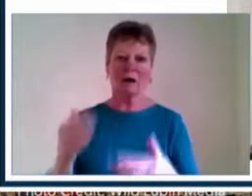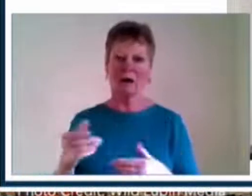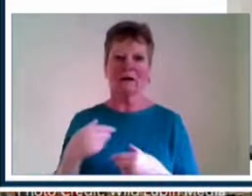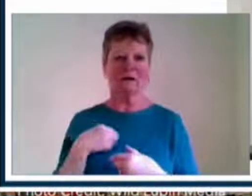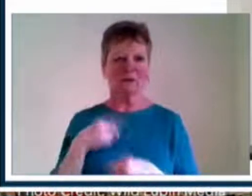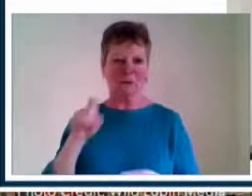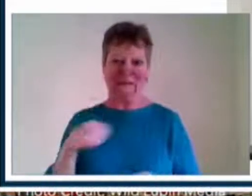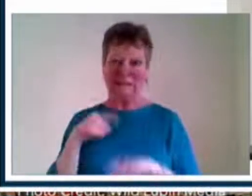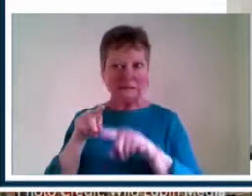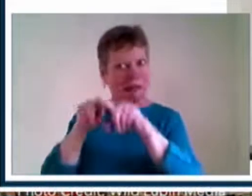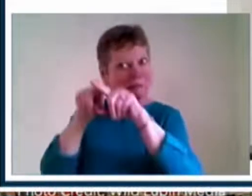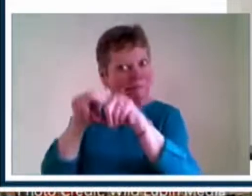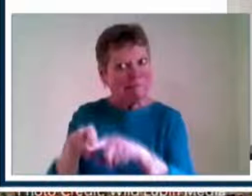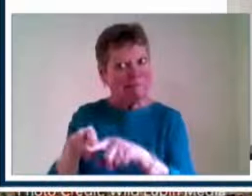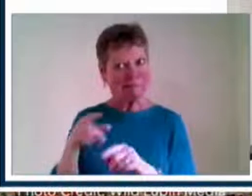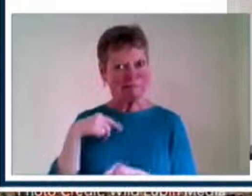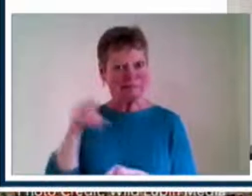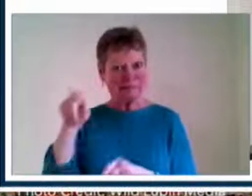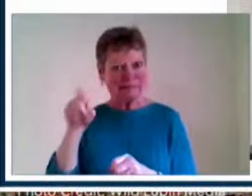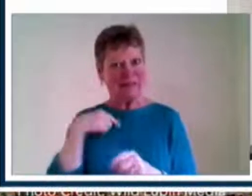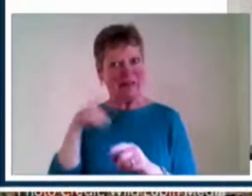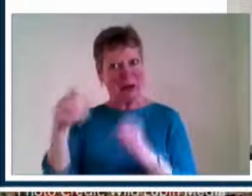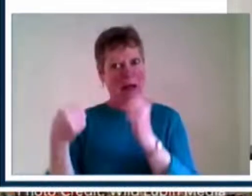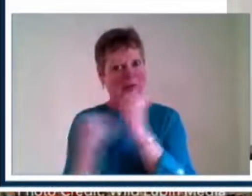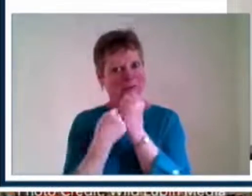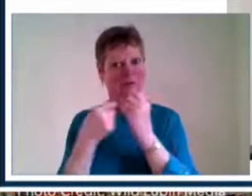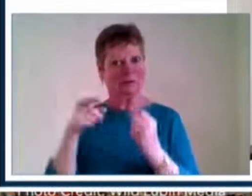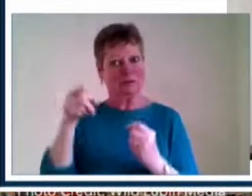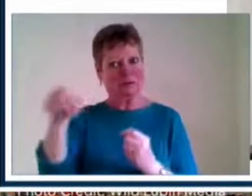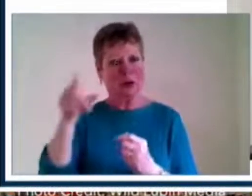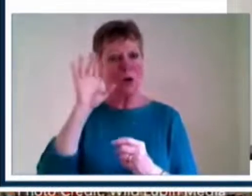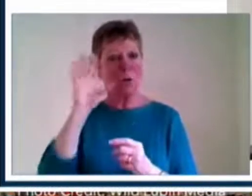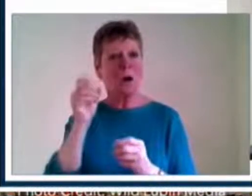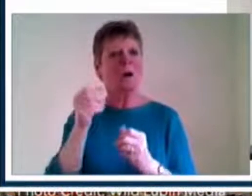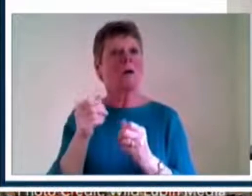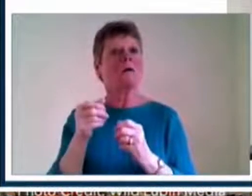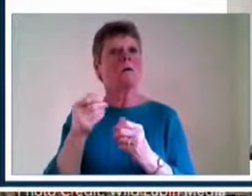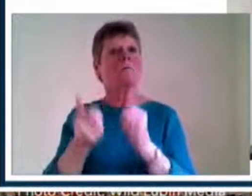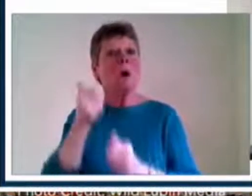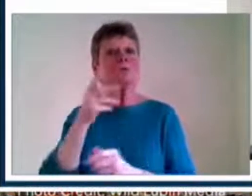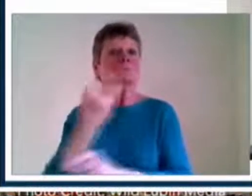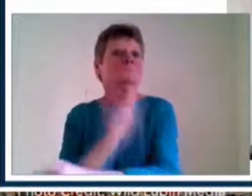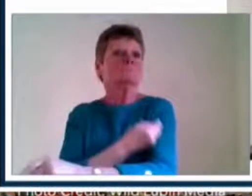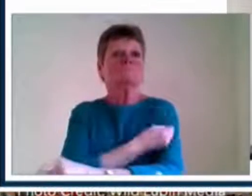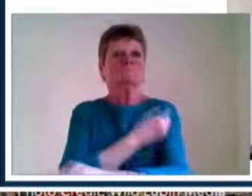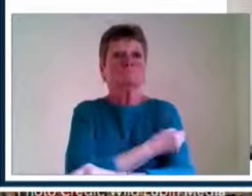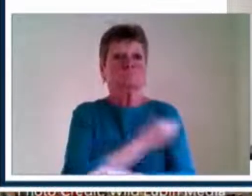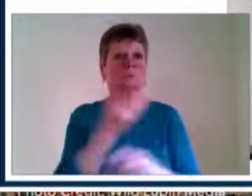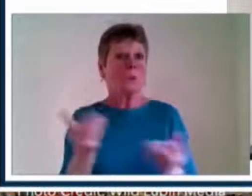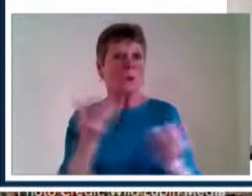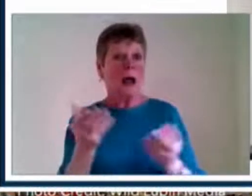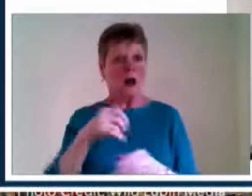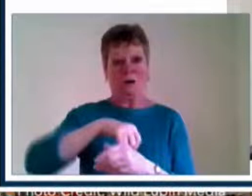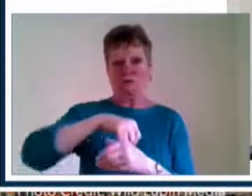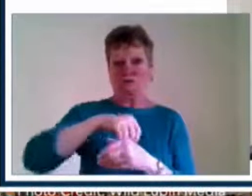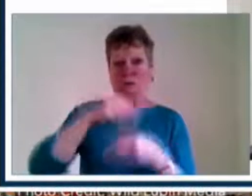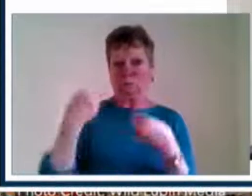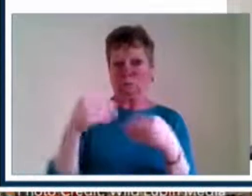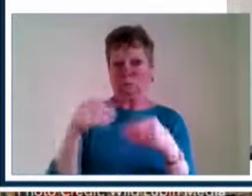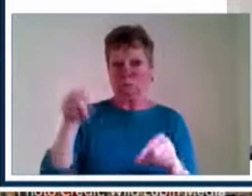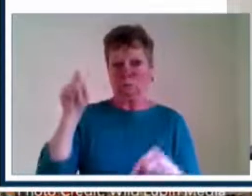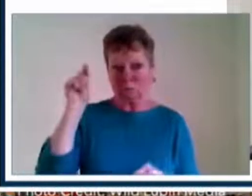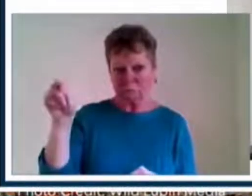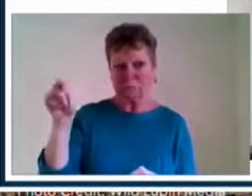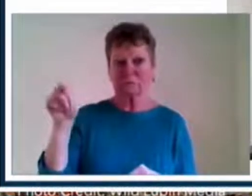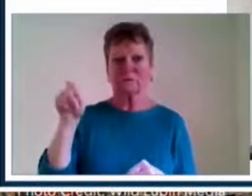again. Pharmacies will be the primary source of vaccines, and they will continue to have wide access to